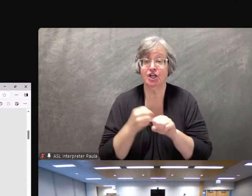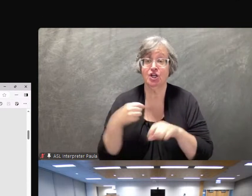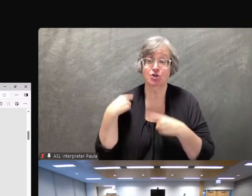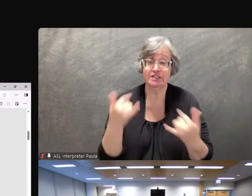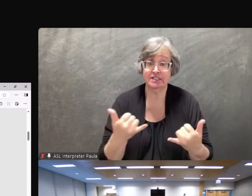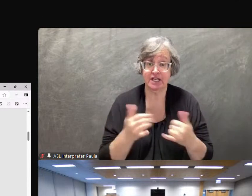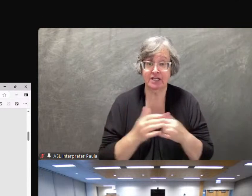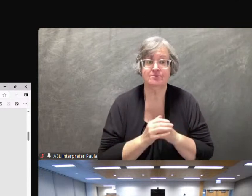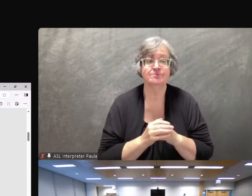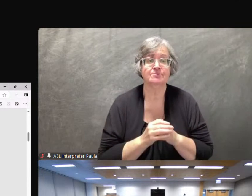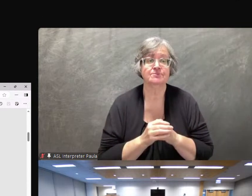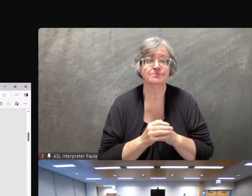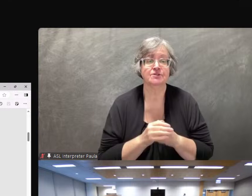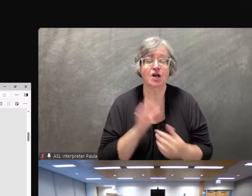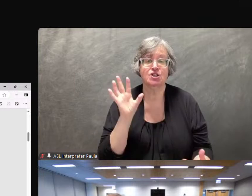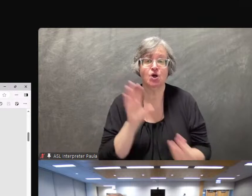totals.